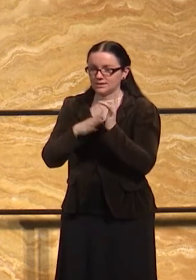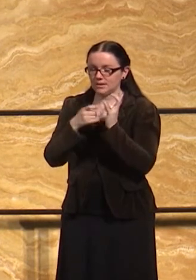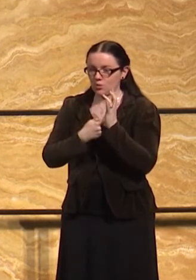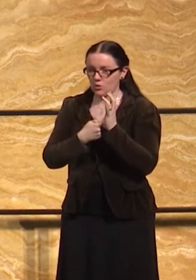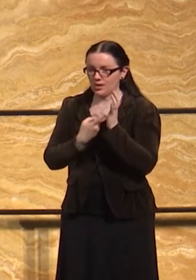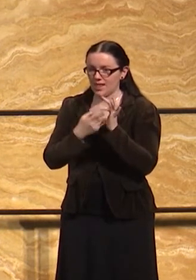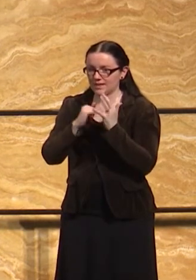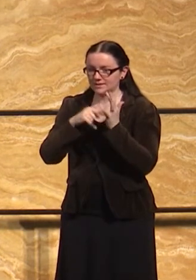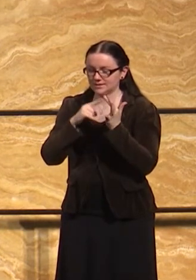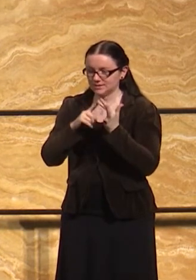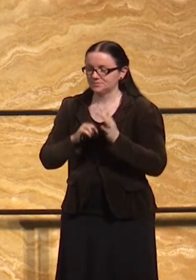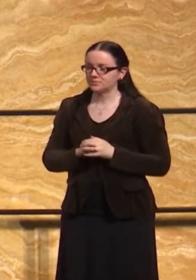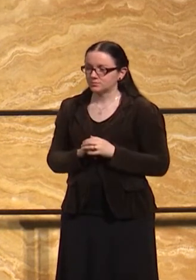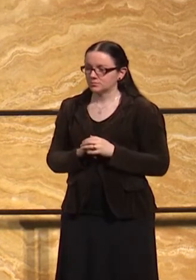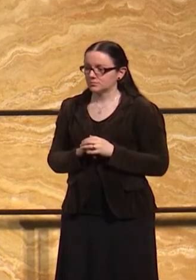of that.